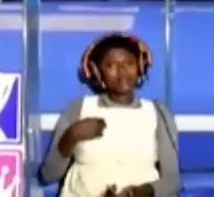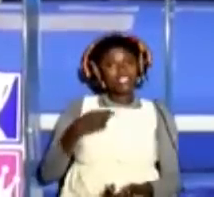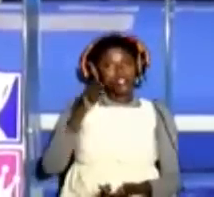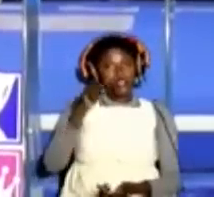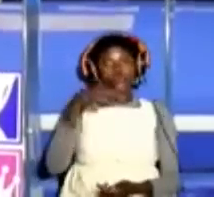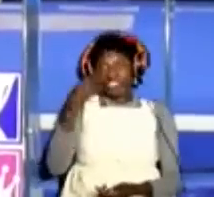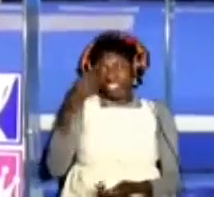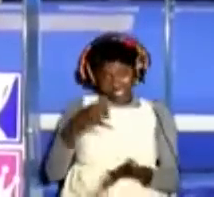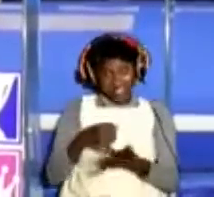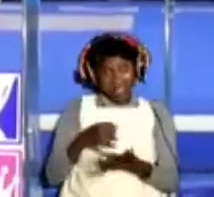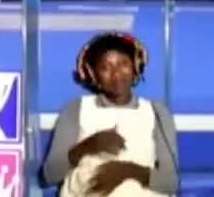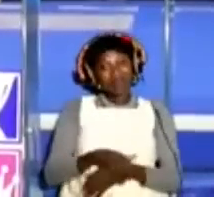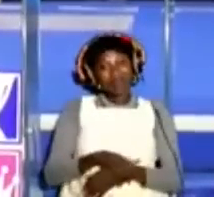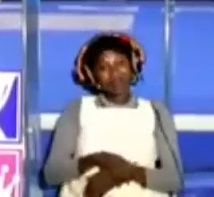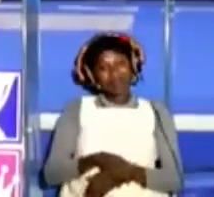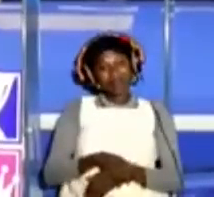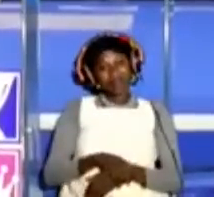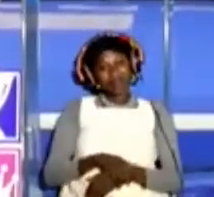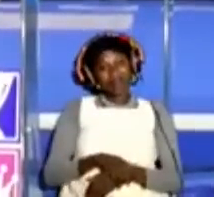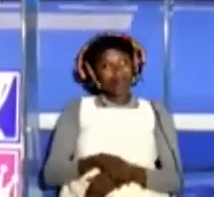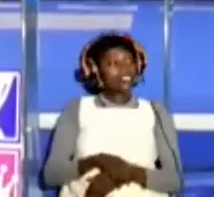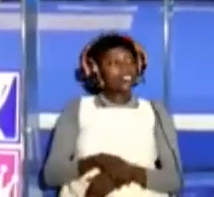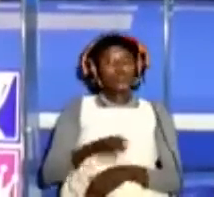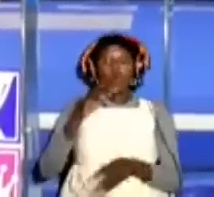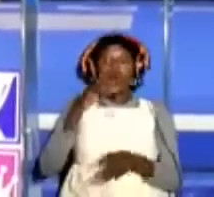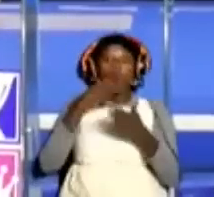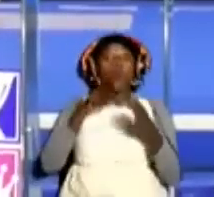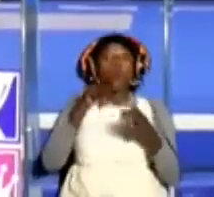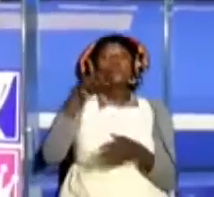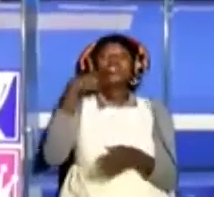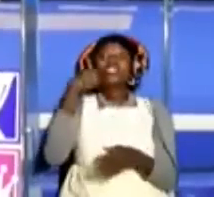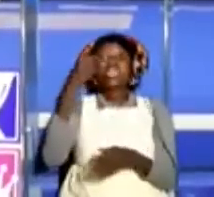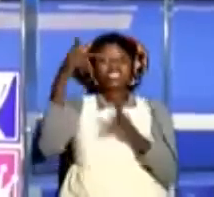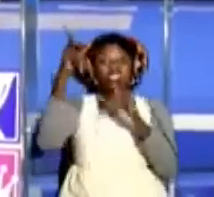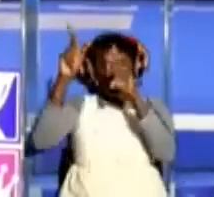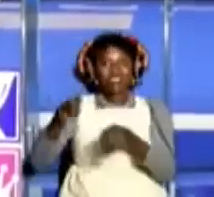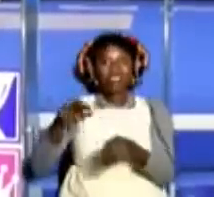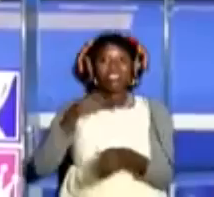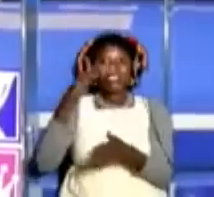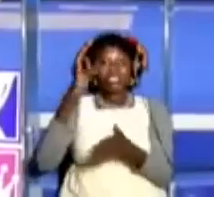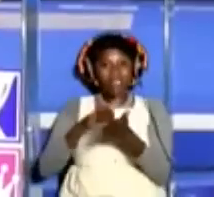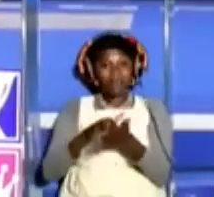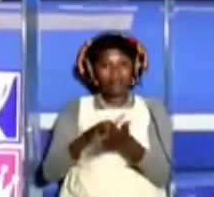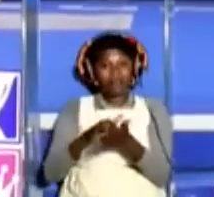You have said it. What you have told that man carefully is that